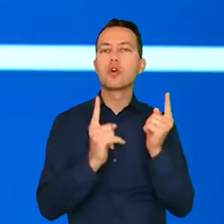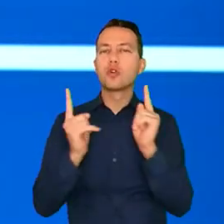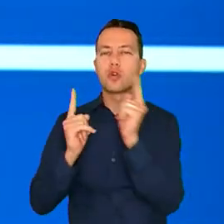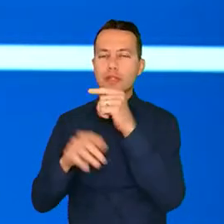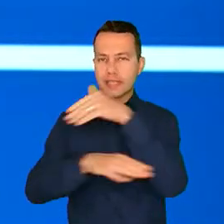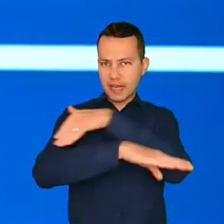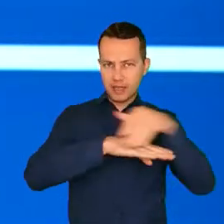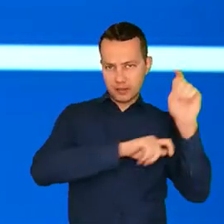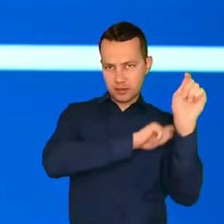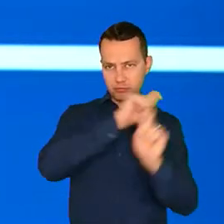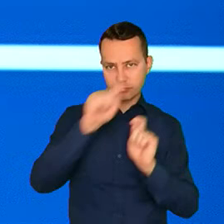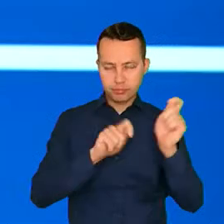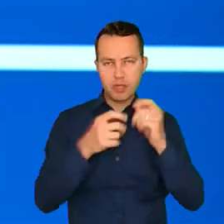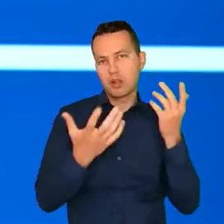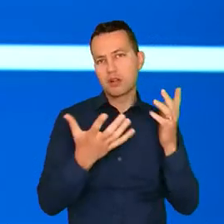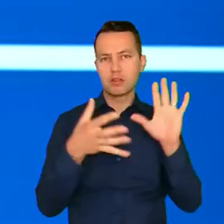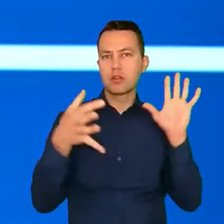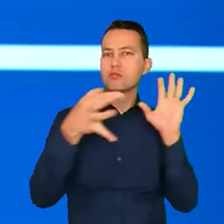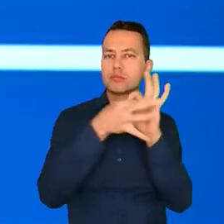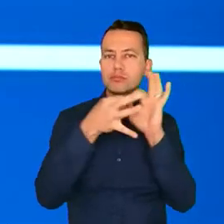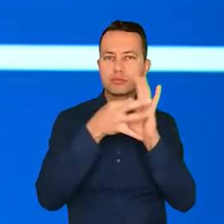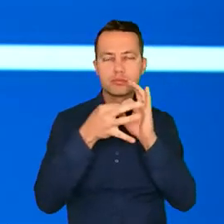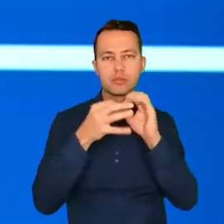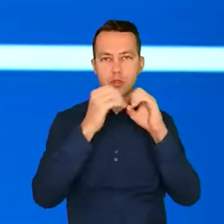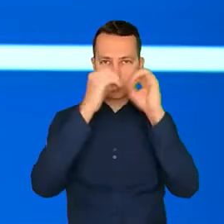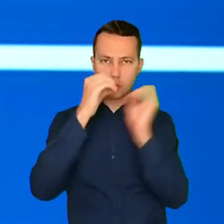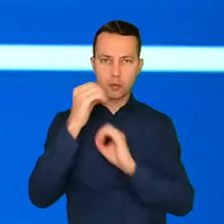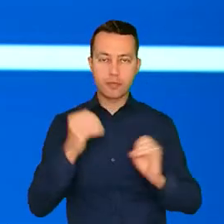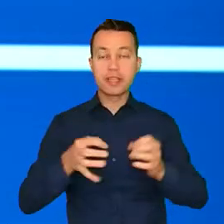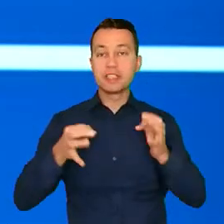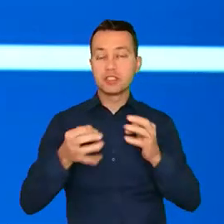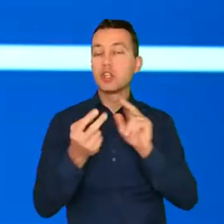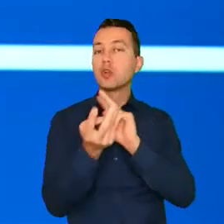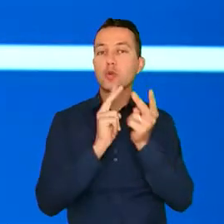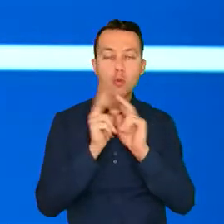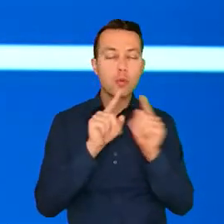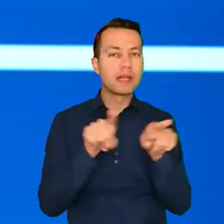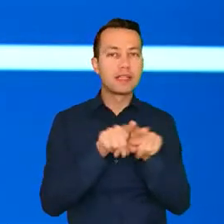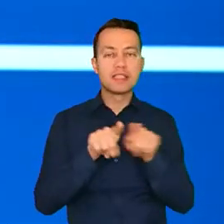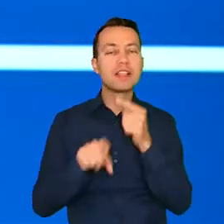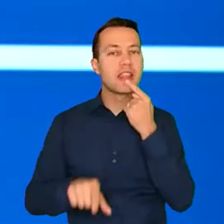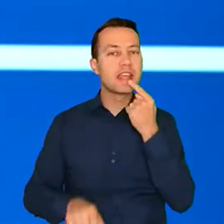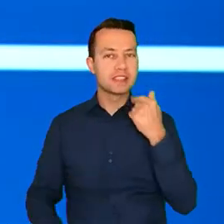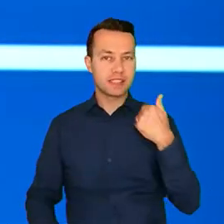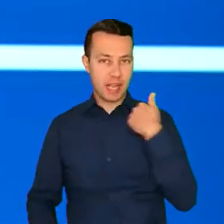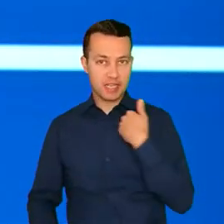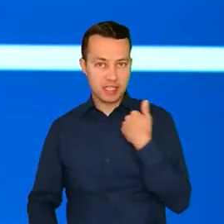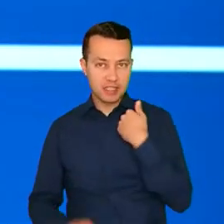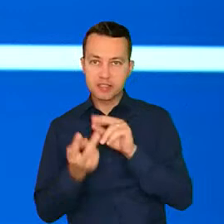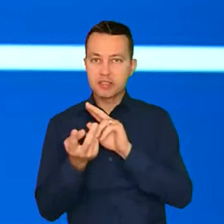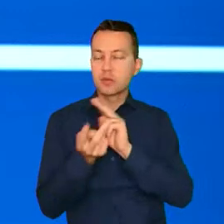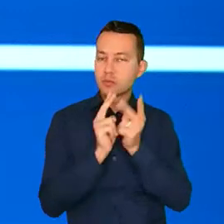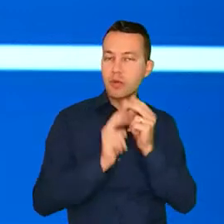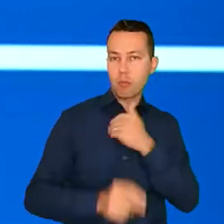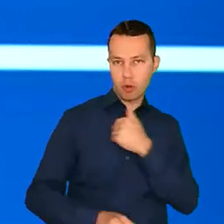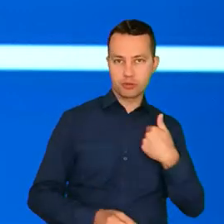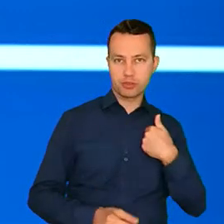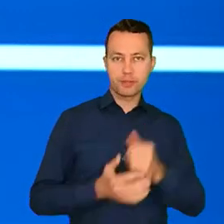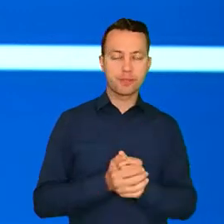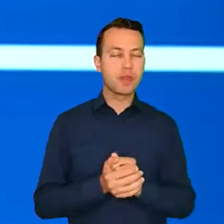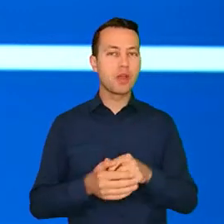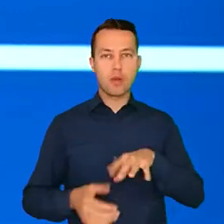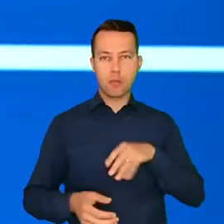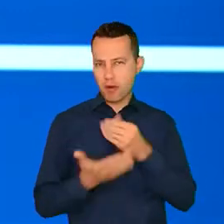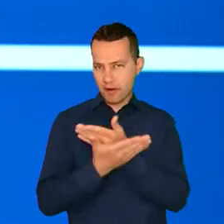webinar international experts today. That's why this webinar will be translated into English. You